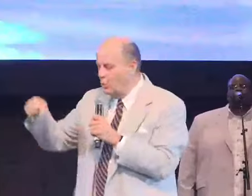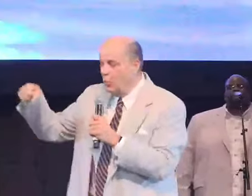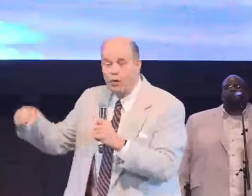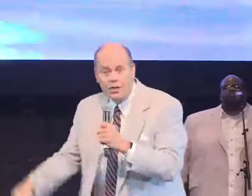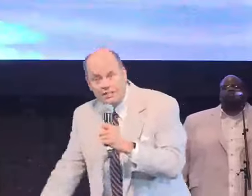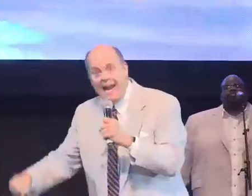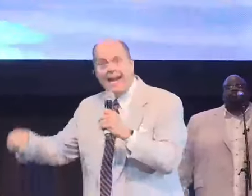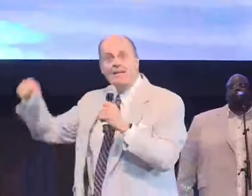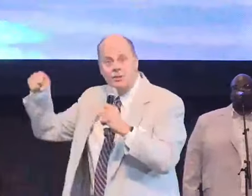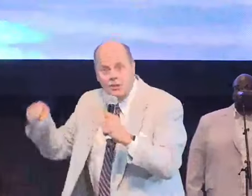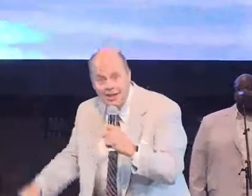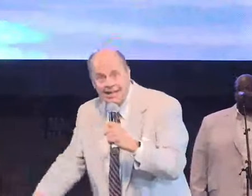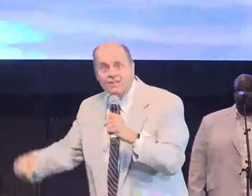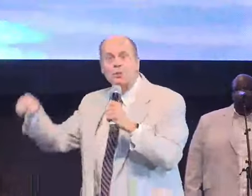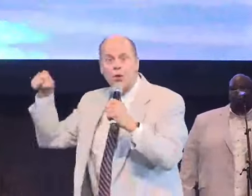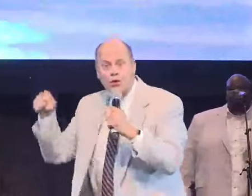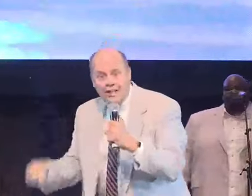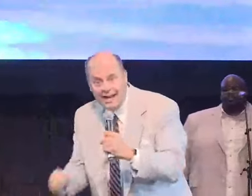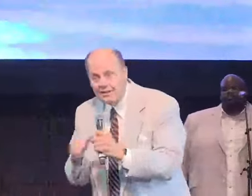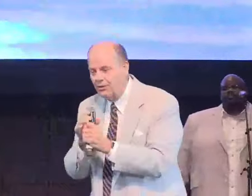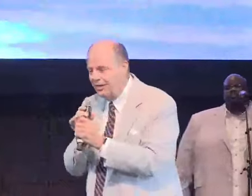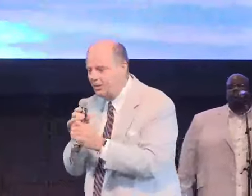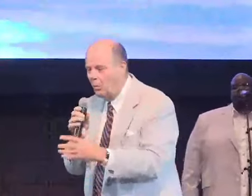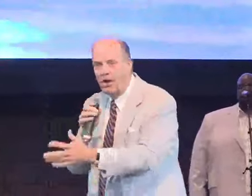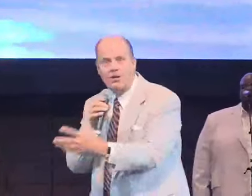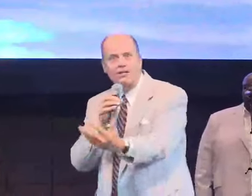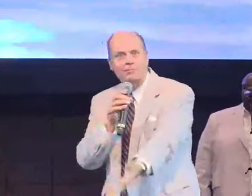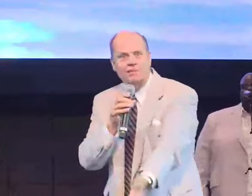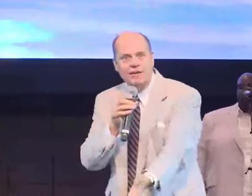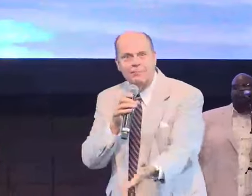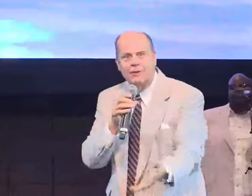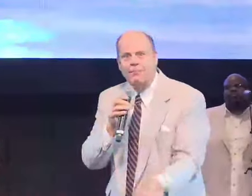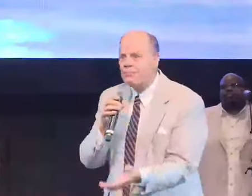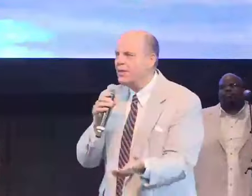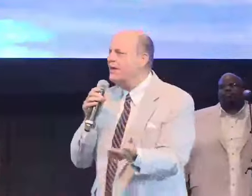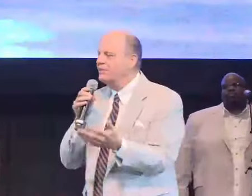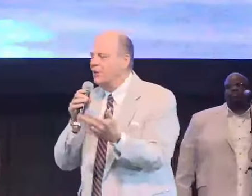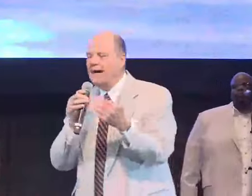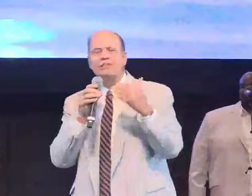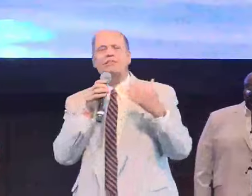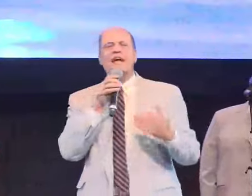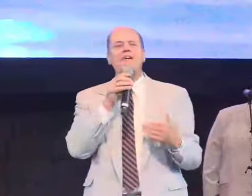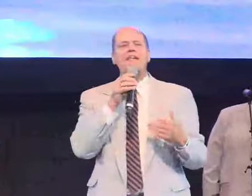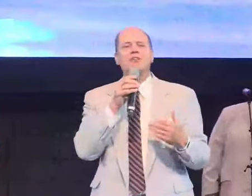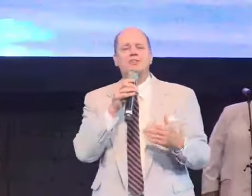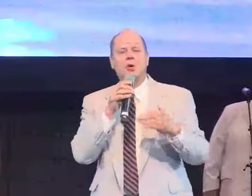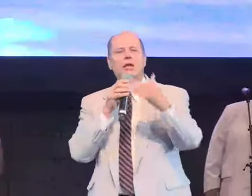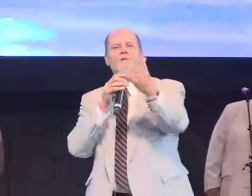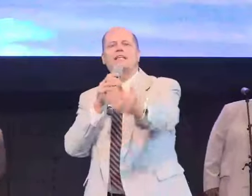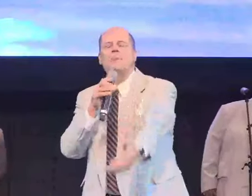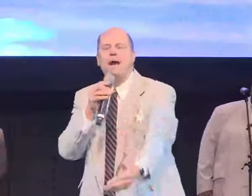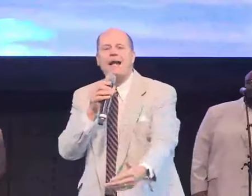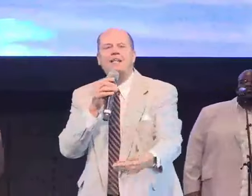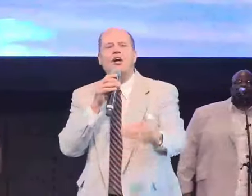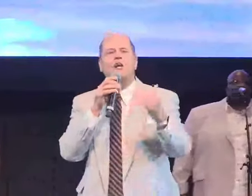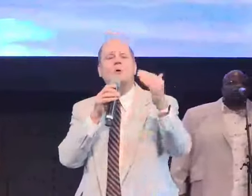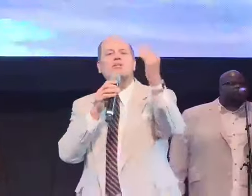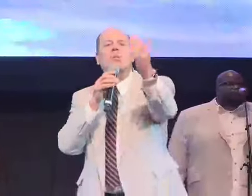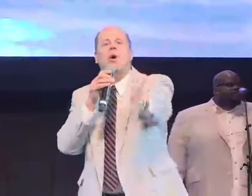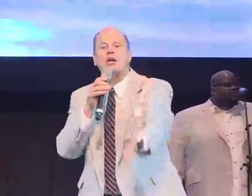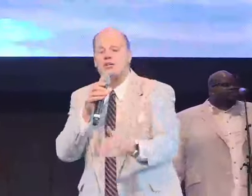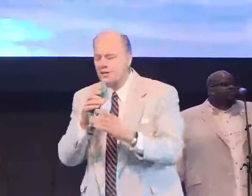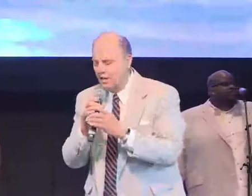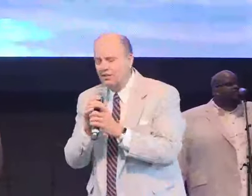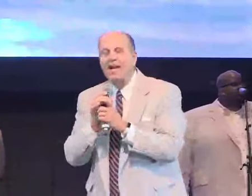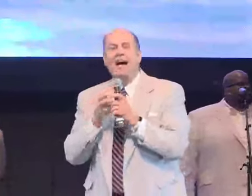that you work the handle, and as you work the handle, then the water comes out the pump. So I was 7 years old. I was in the backyard. I